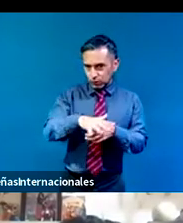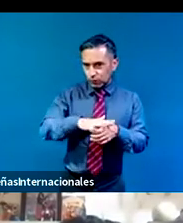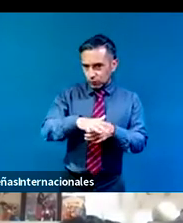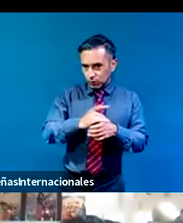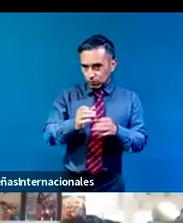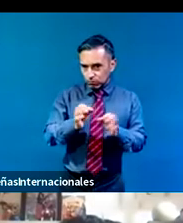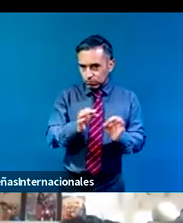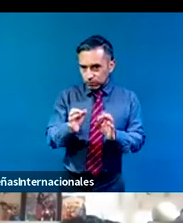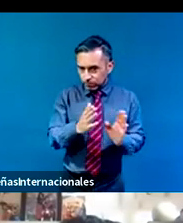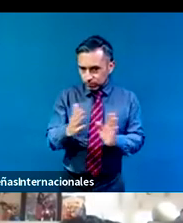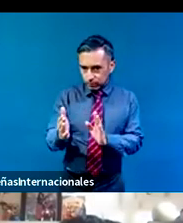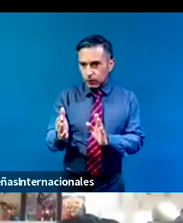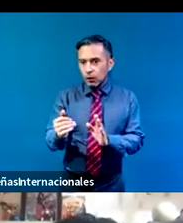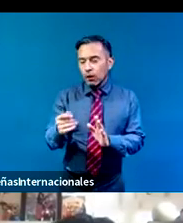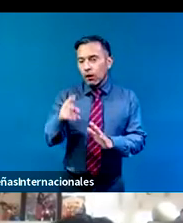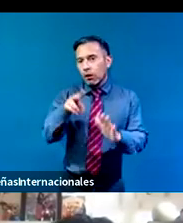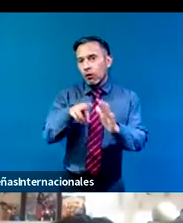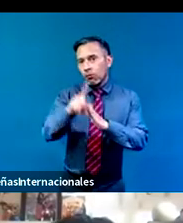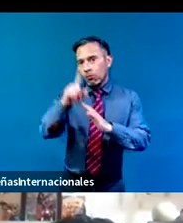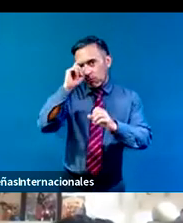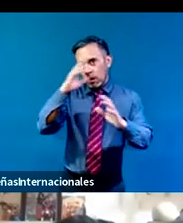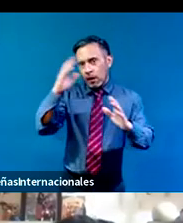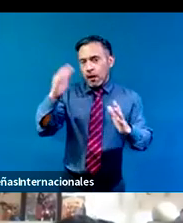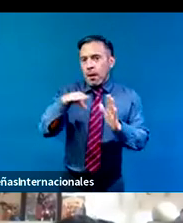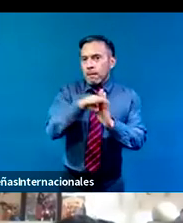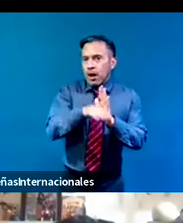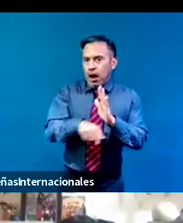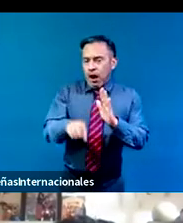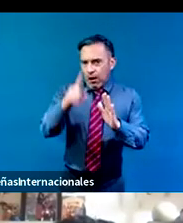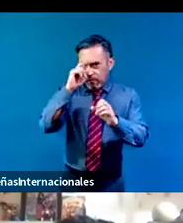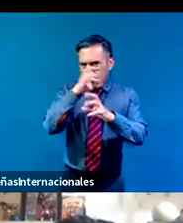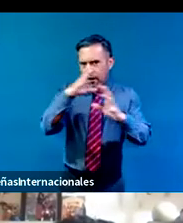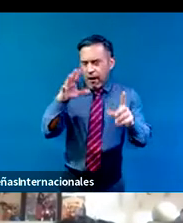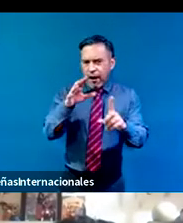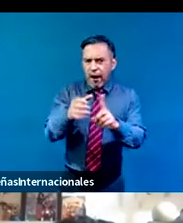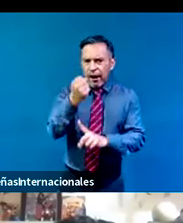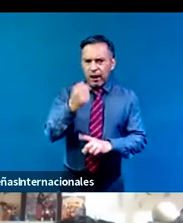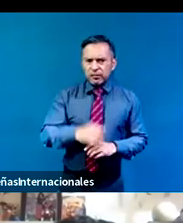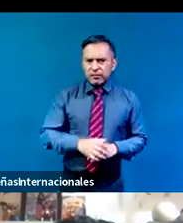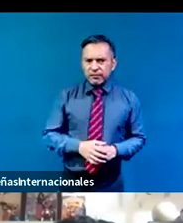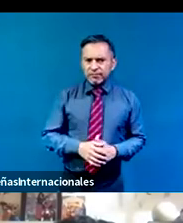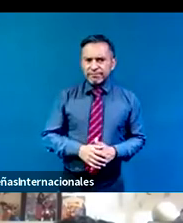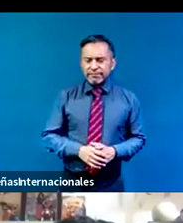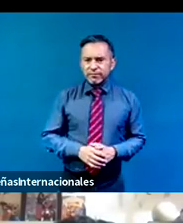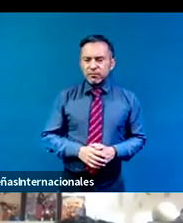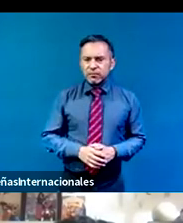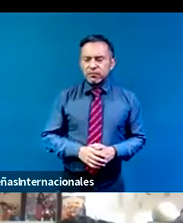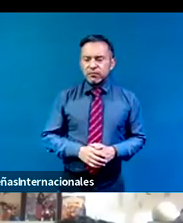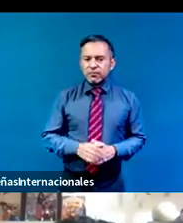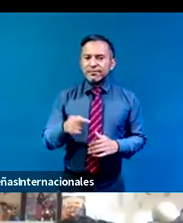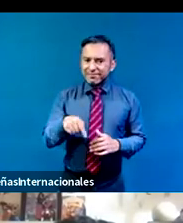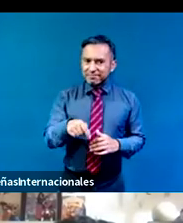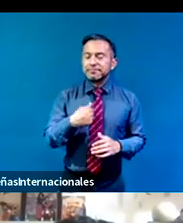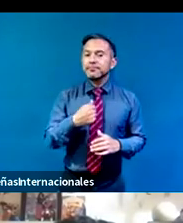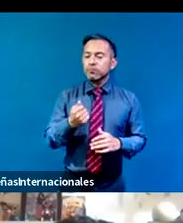mean. And to acknowledge that as a commitment in and of itself with the stakeholders that would